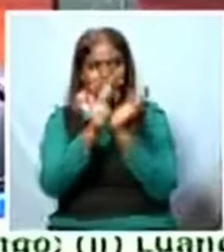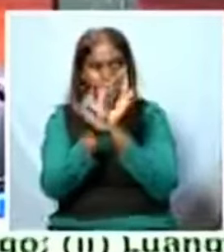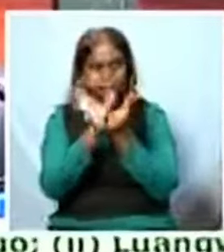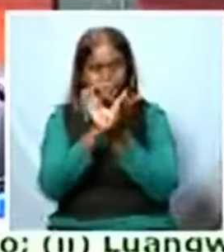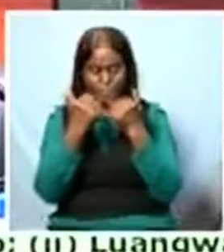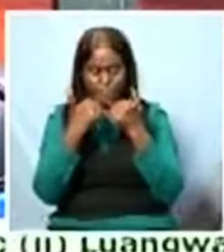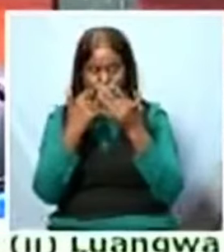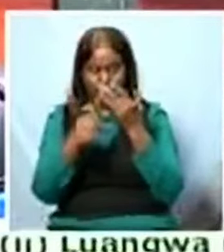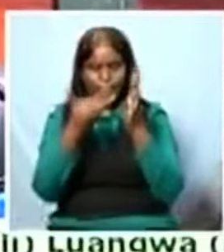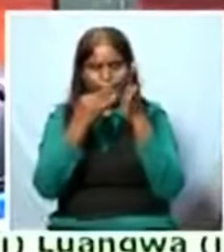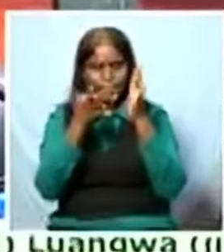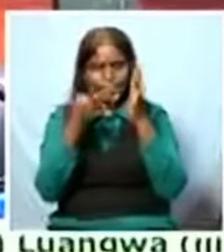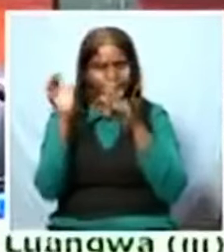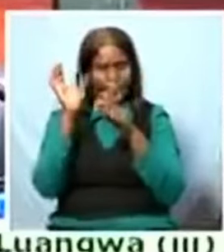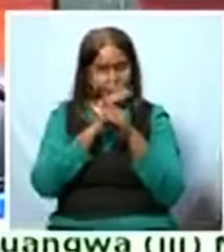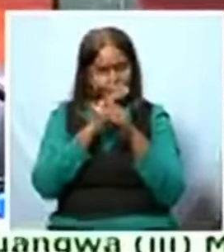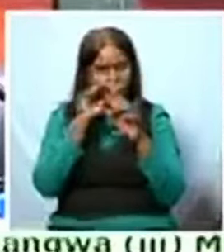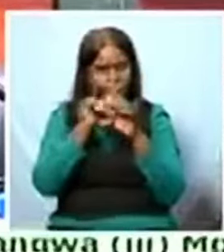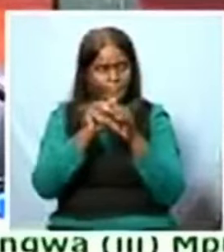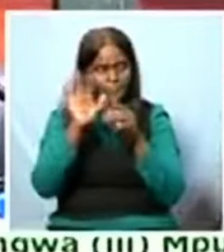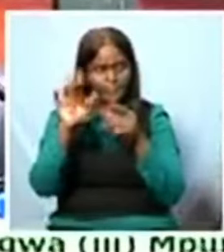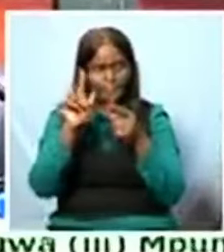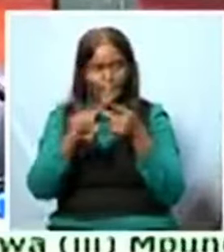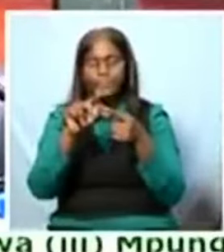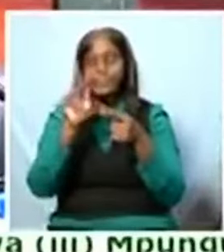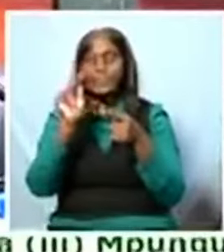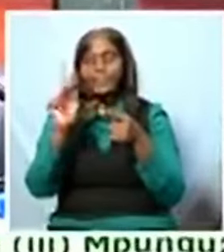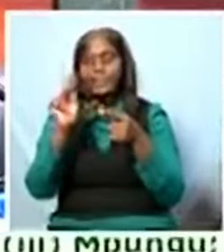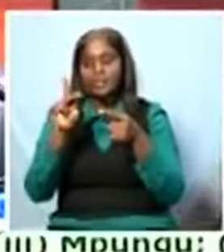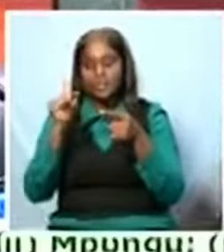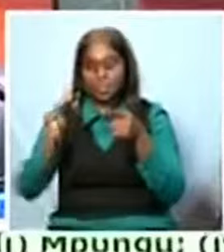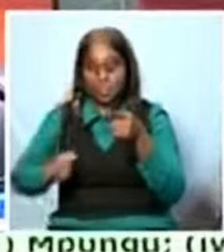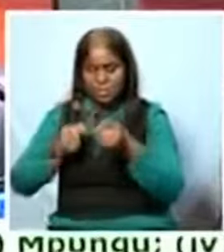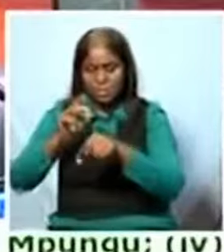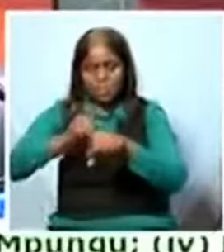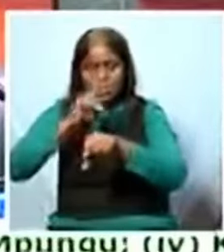been identified in Katietie Chiefdom,